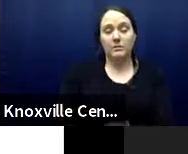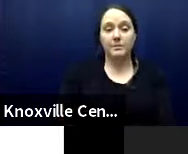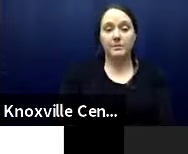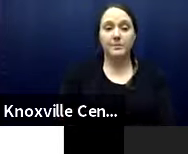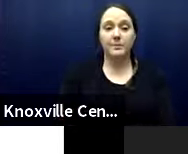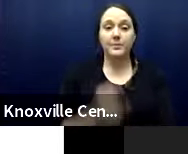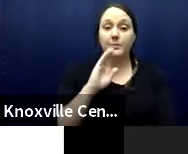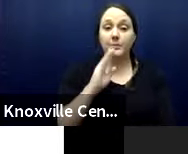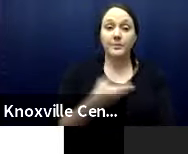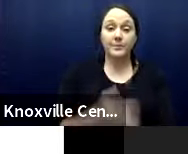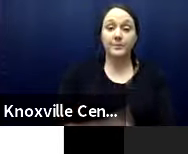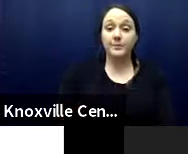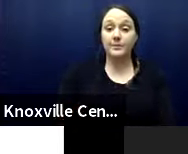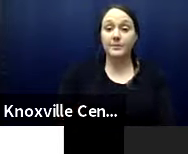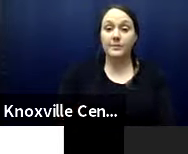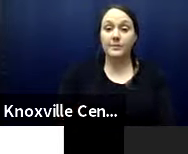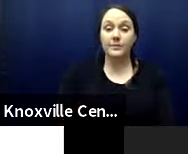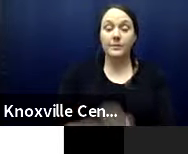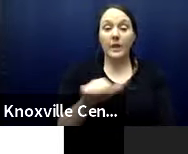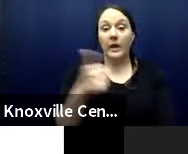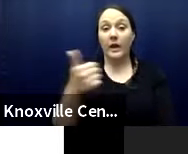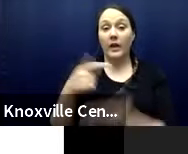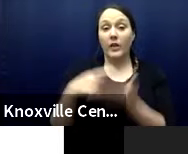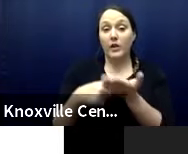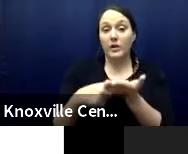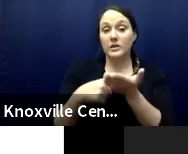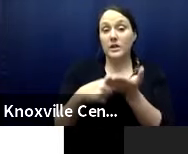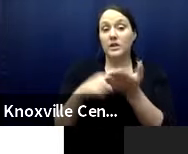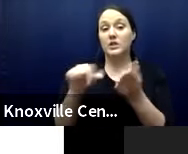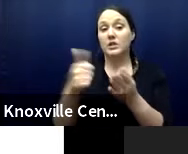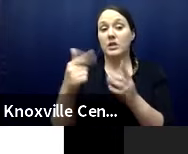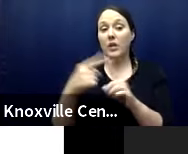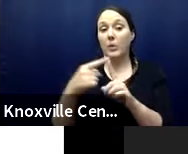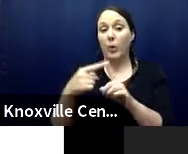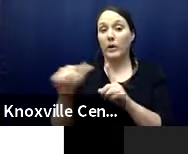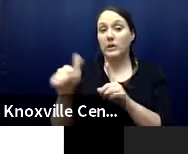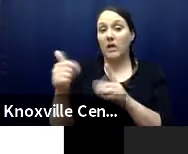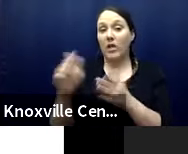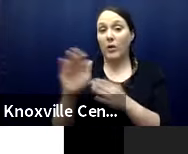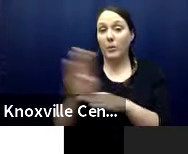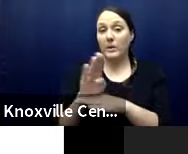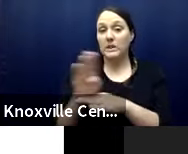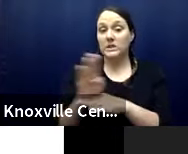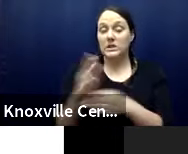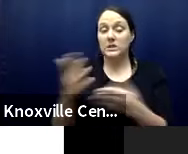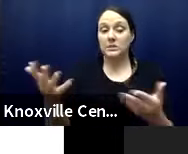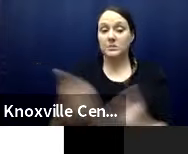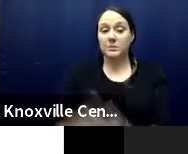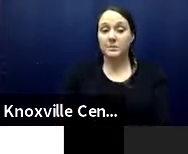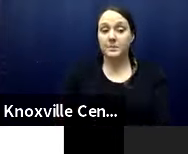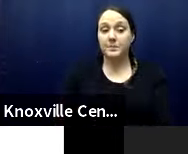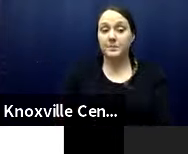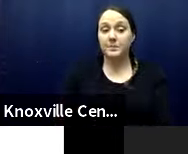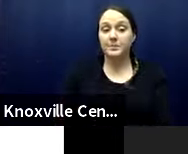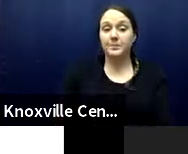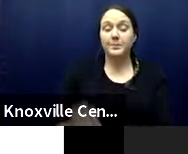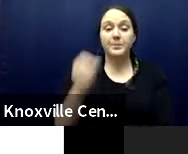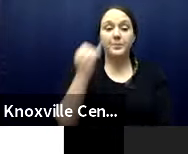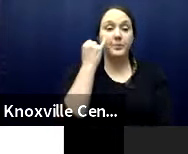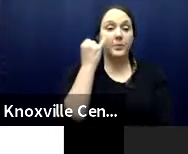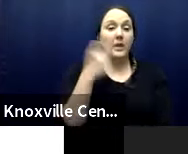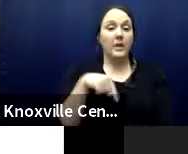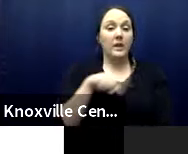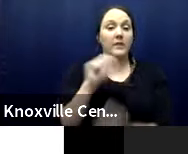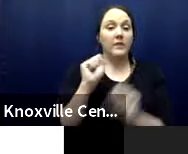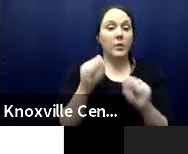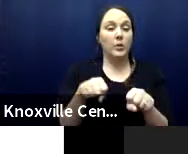You're welcome. Any other discussion, any other points in other business? So if we could,